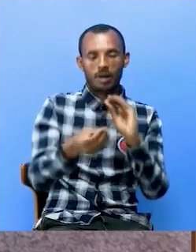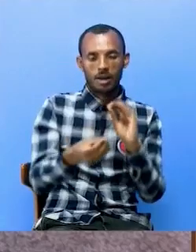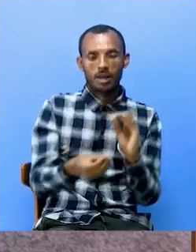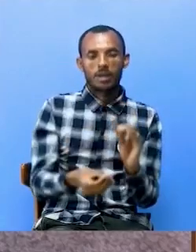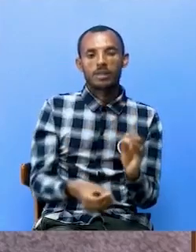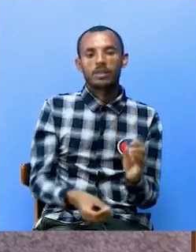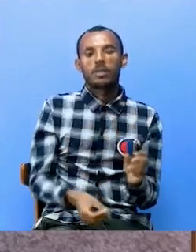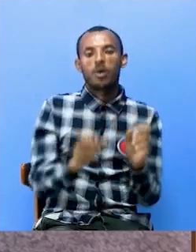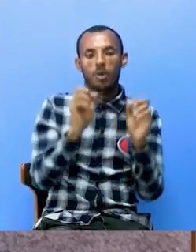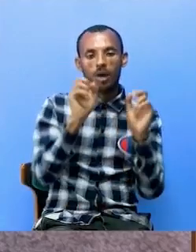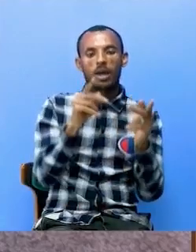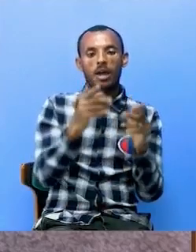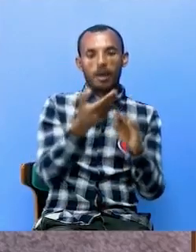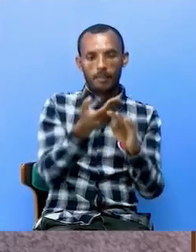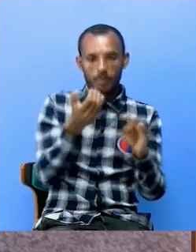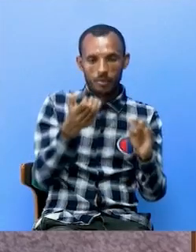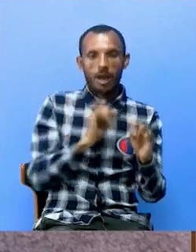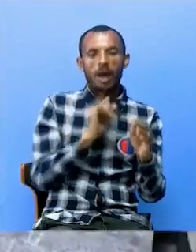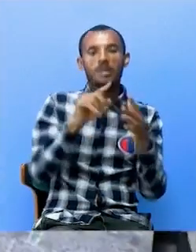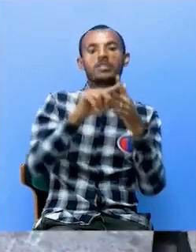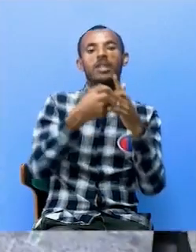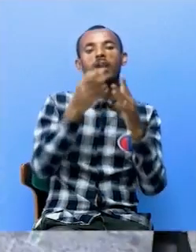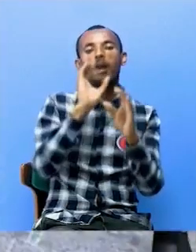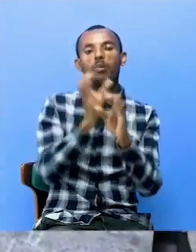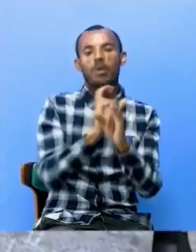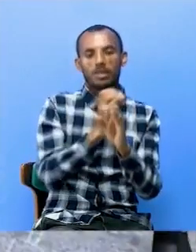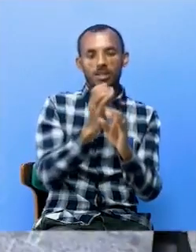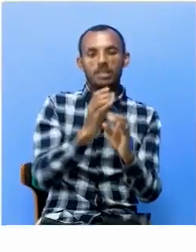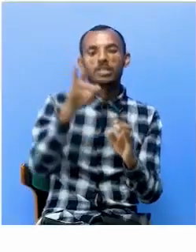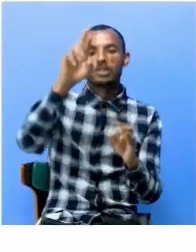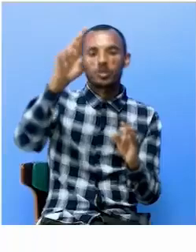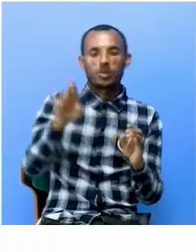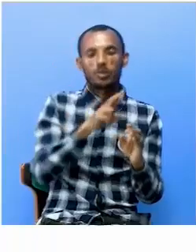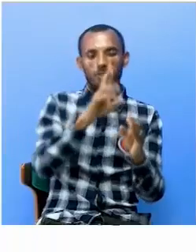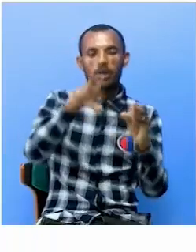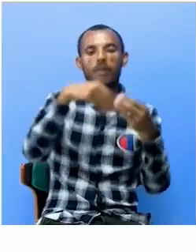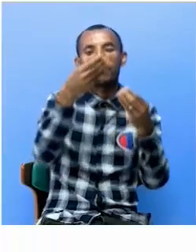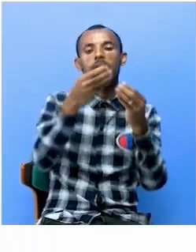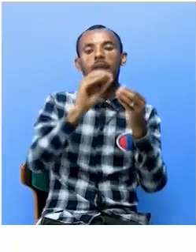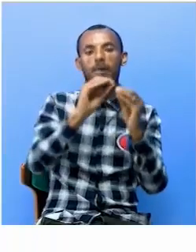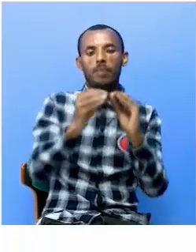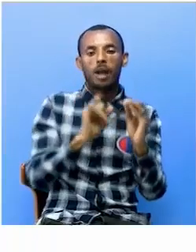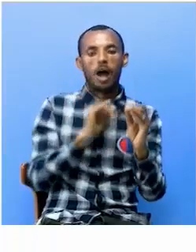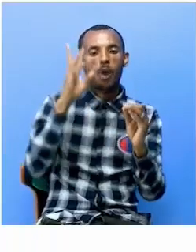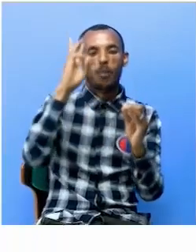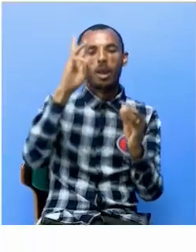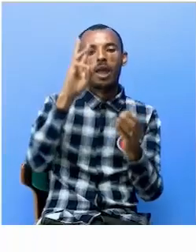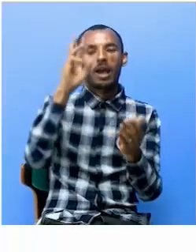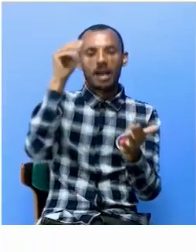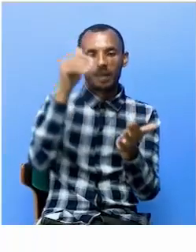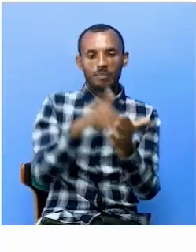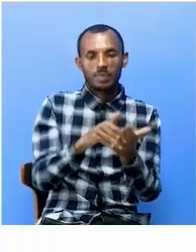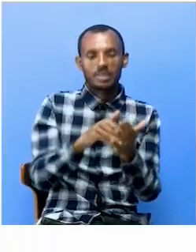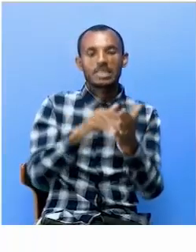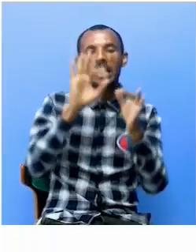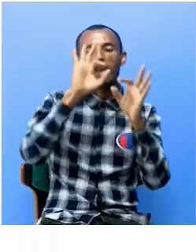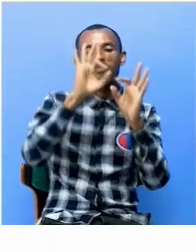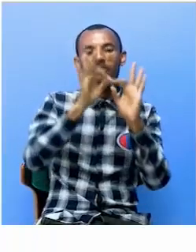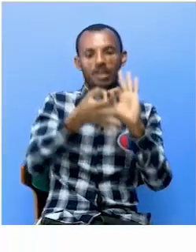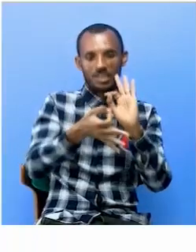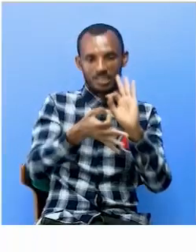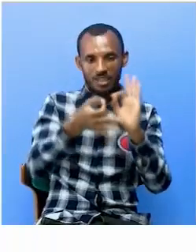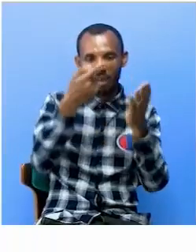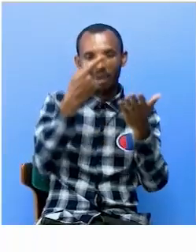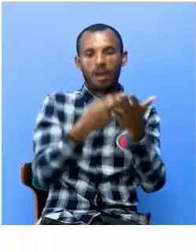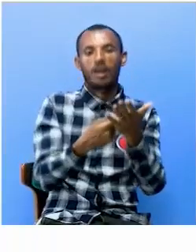Okay, before I start calculating the square root of the given numbers, I will repeat the definition that we have